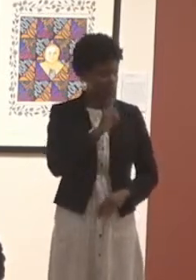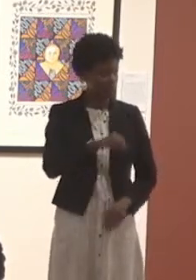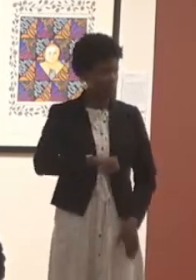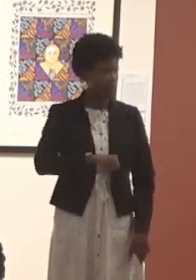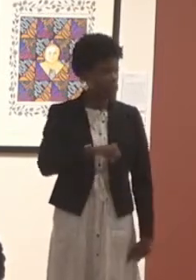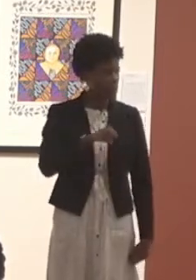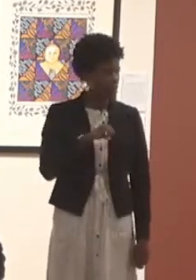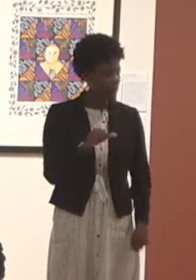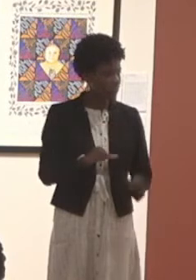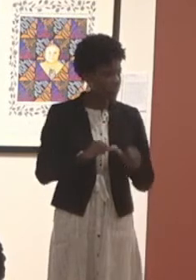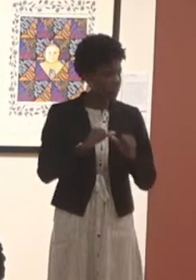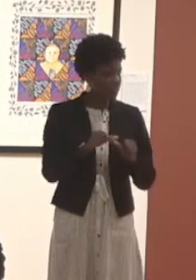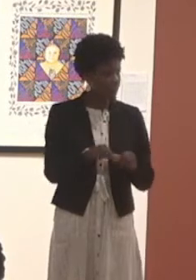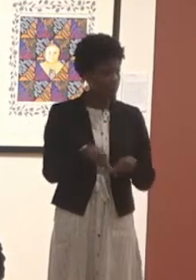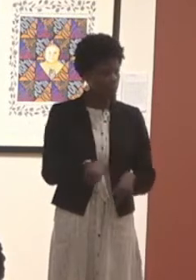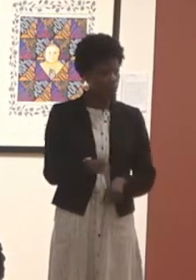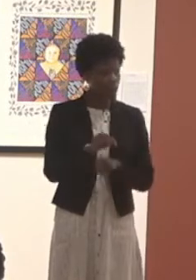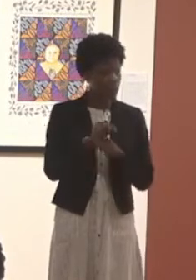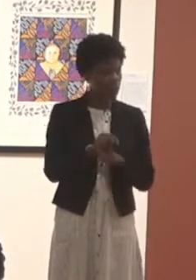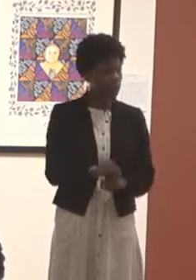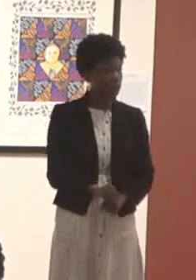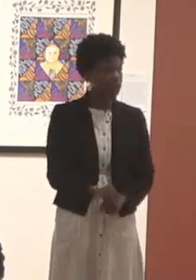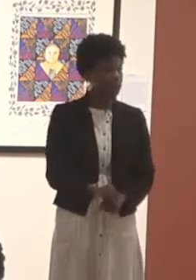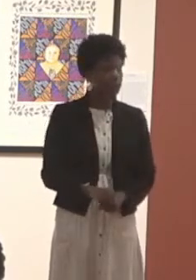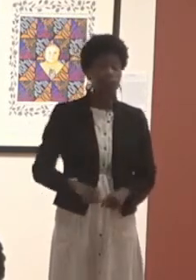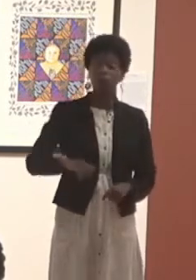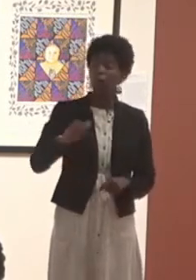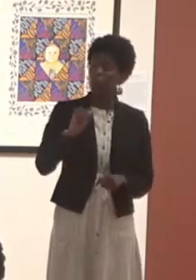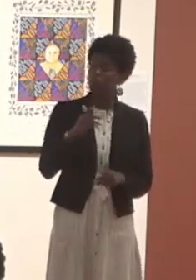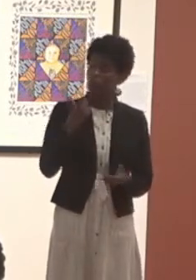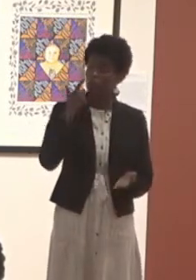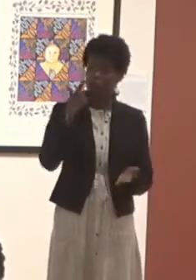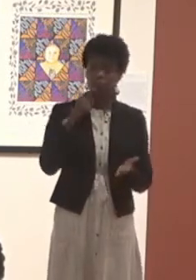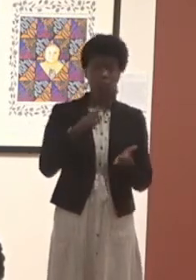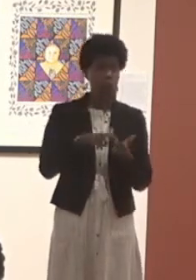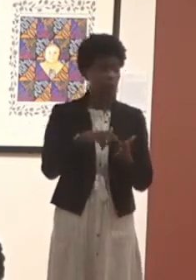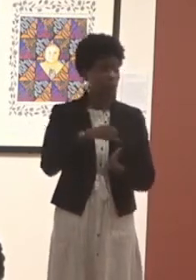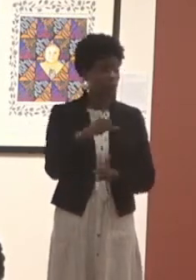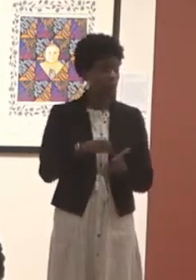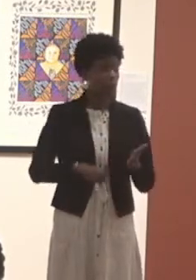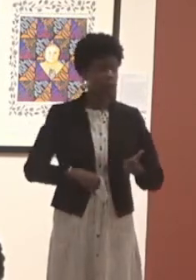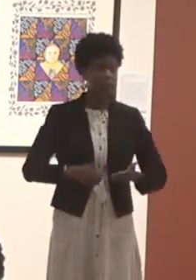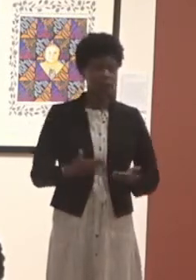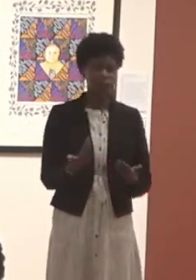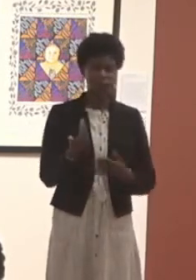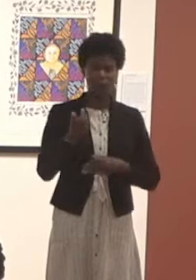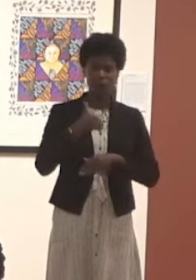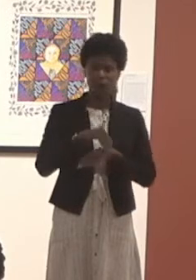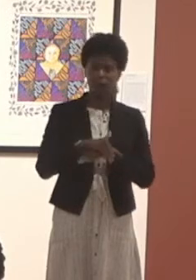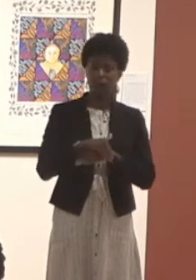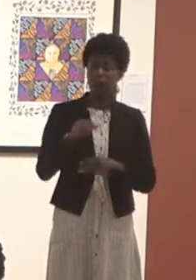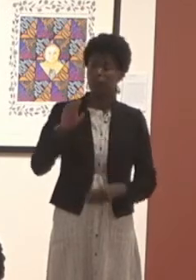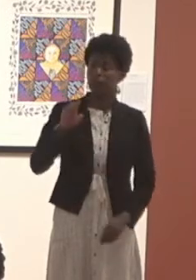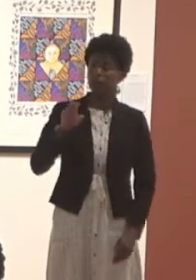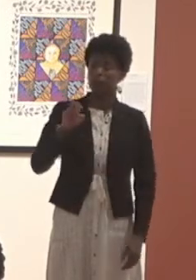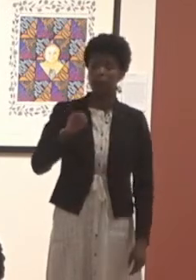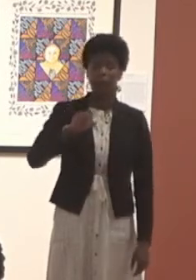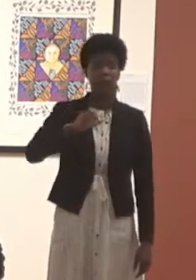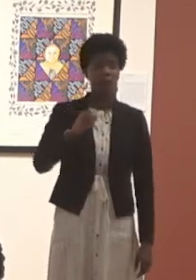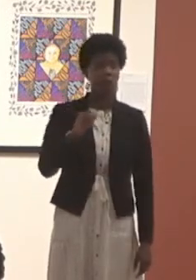keeping that tradition going. But also I want to acknowledge the artists that are with us tonight. Very special artists. Ben